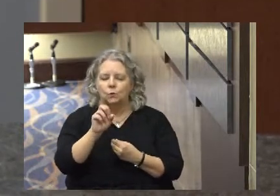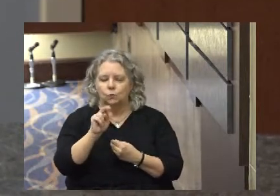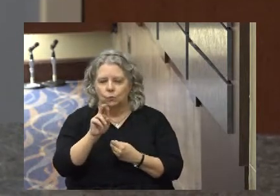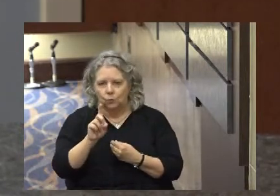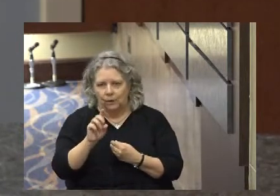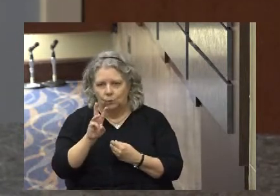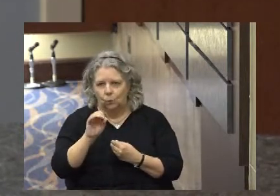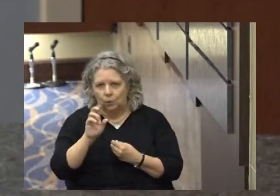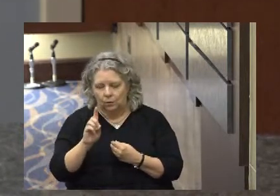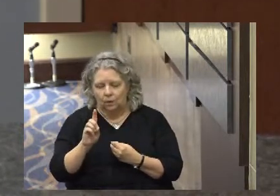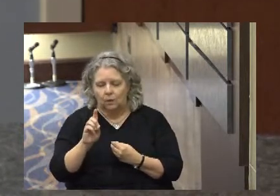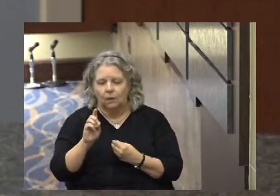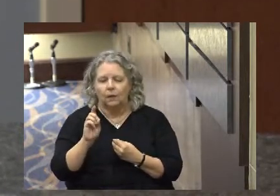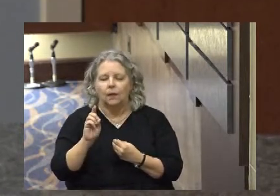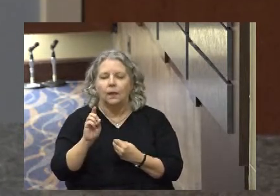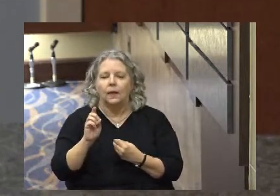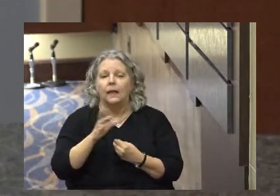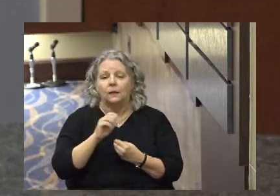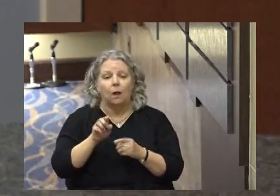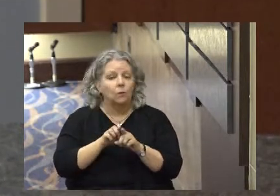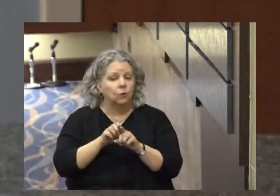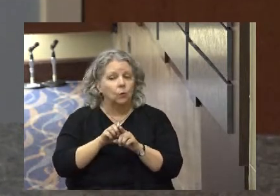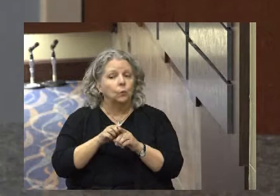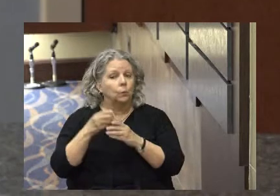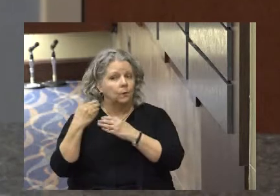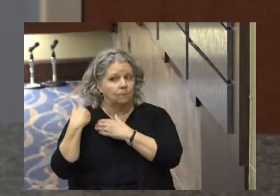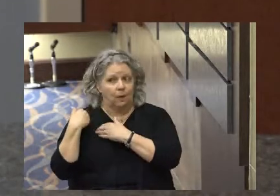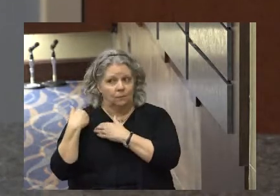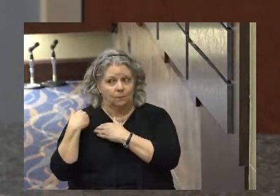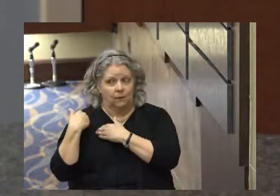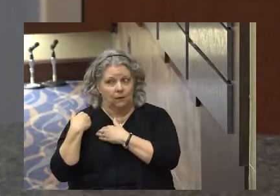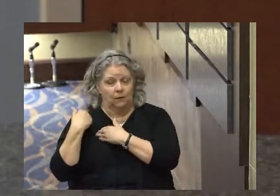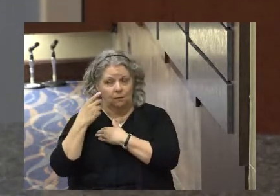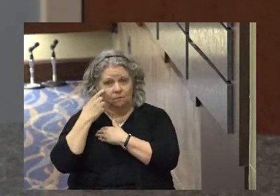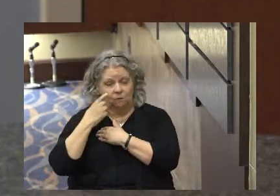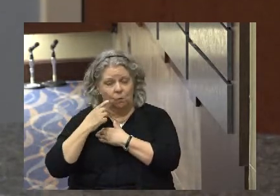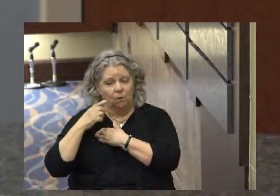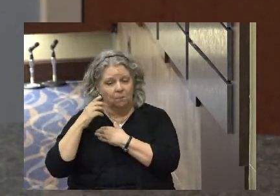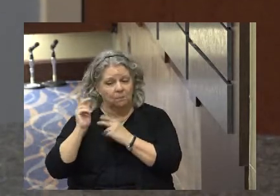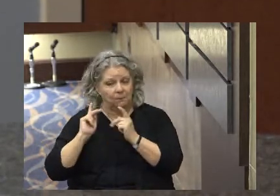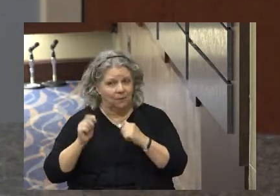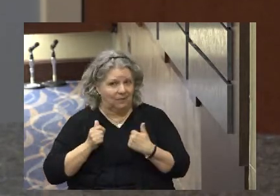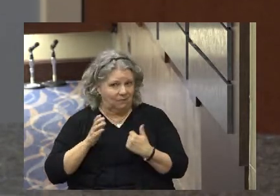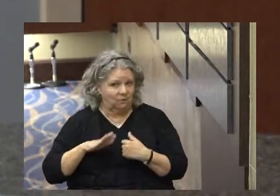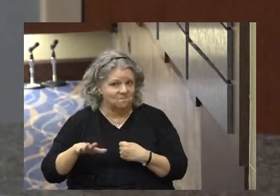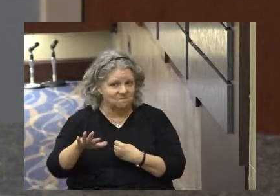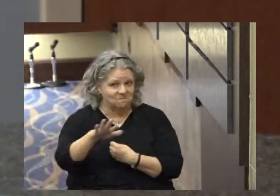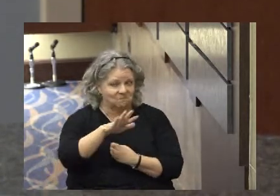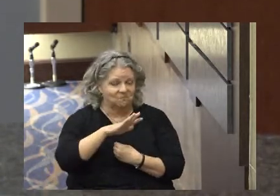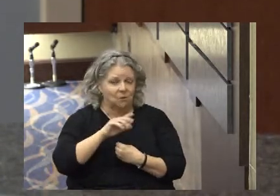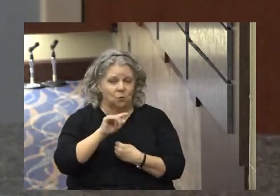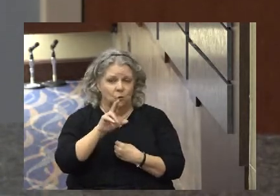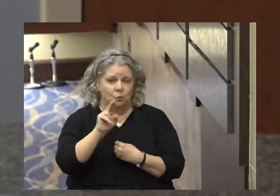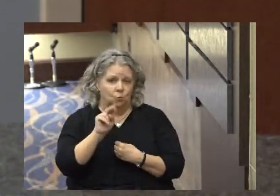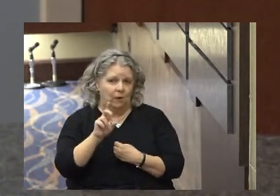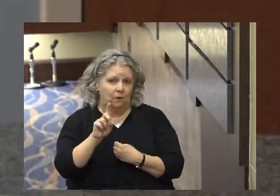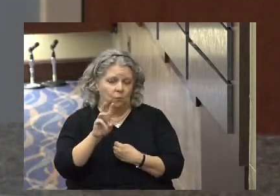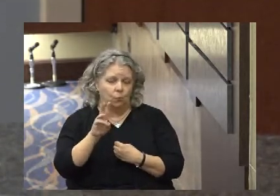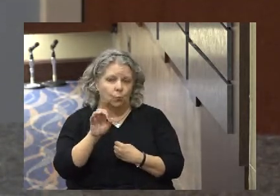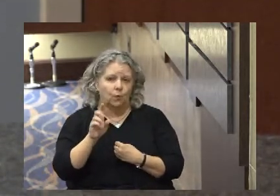and a responsibility of the residents of Trentwood. And so we're looking forward to gathering